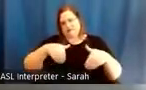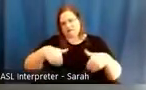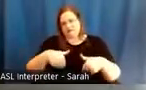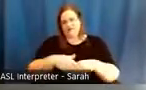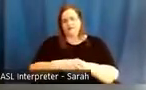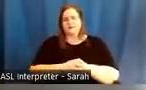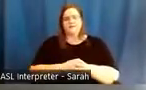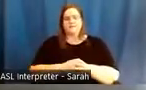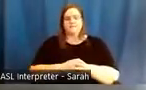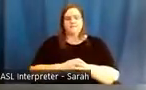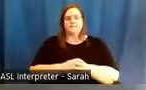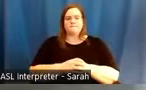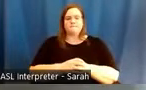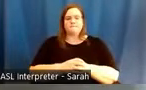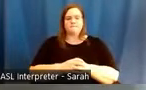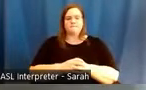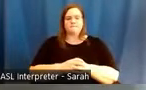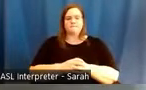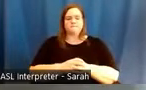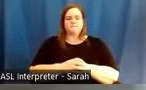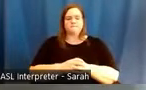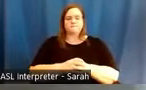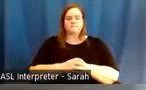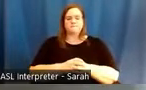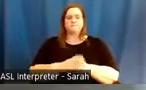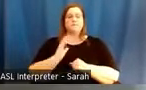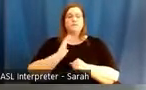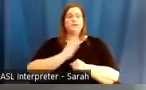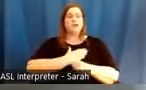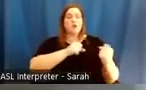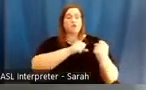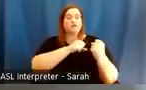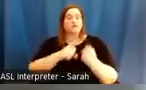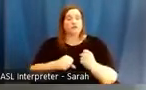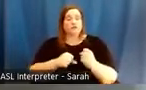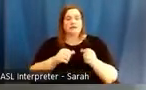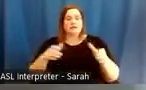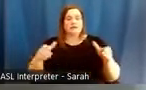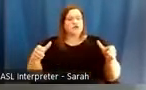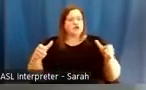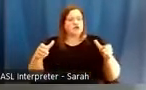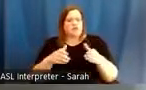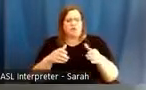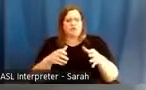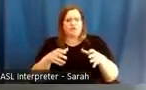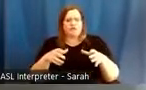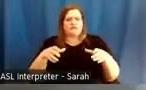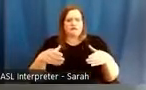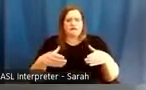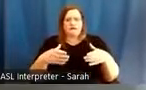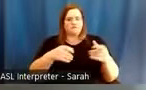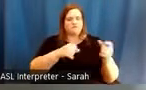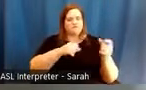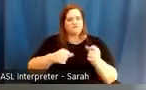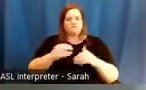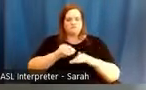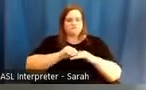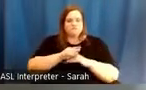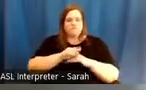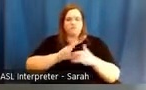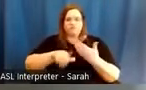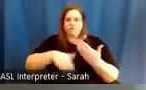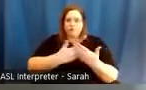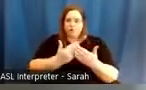the strength that we have as our small size to be able to make everyone aware of what the